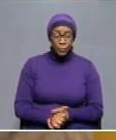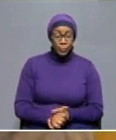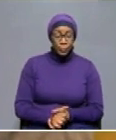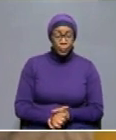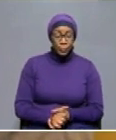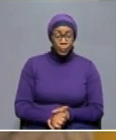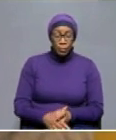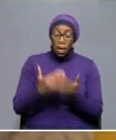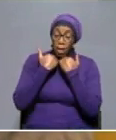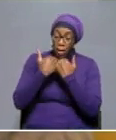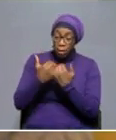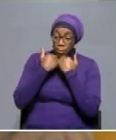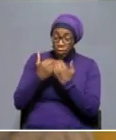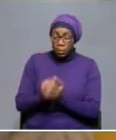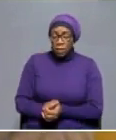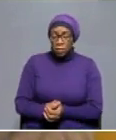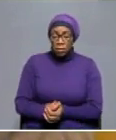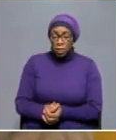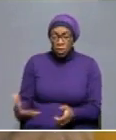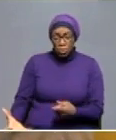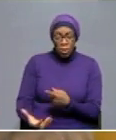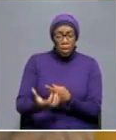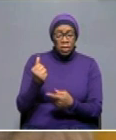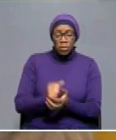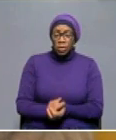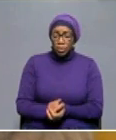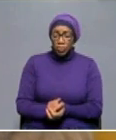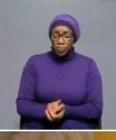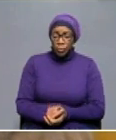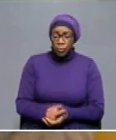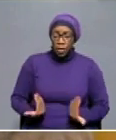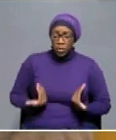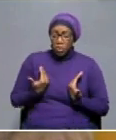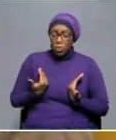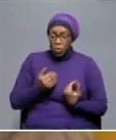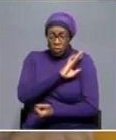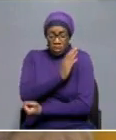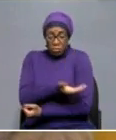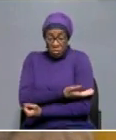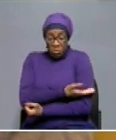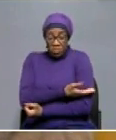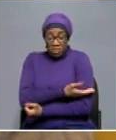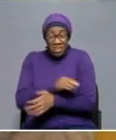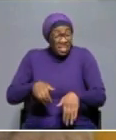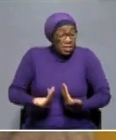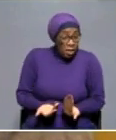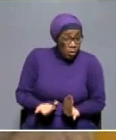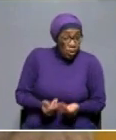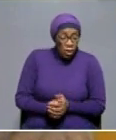to achieving youth empowerment is to be able to create jobs. And at the moment, we're struggling to do that. And I